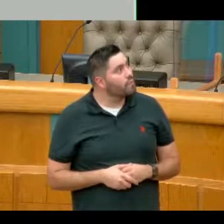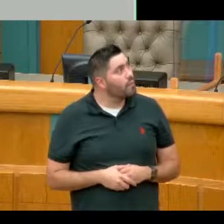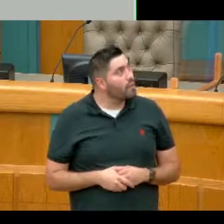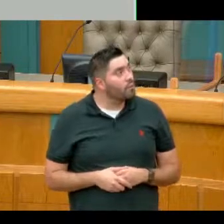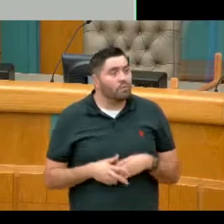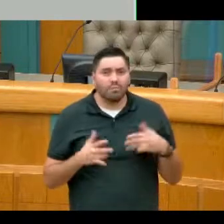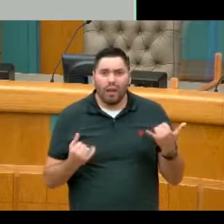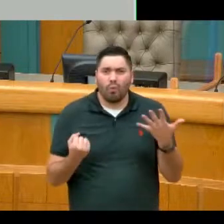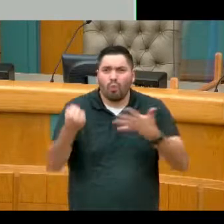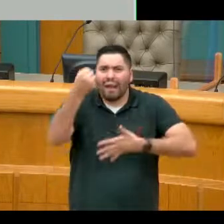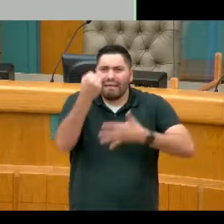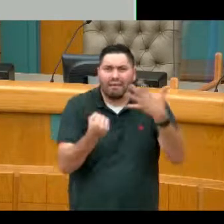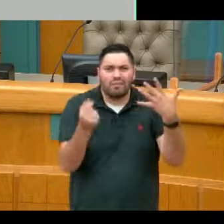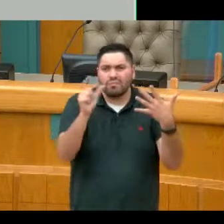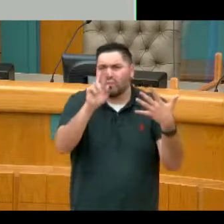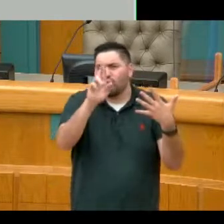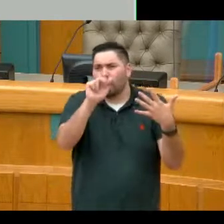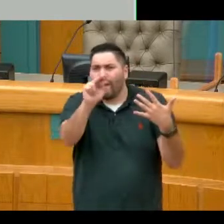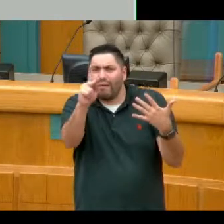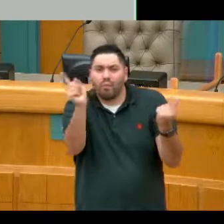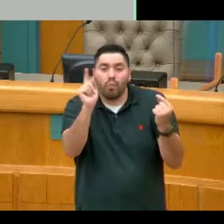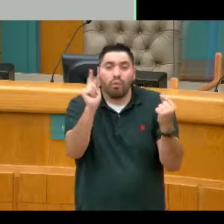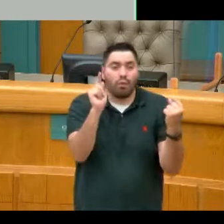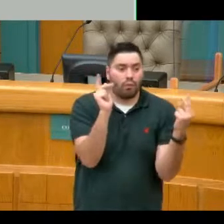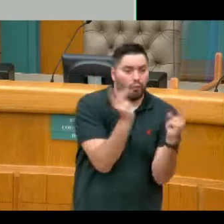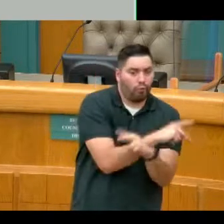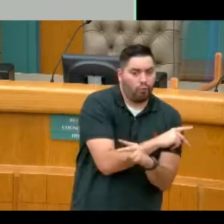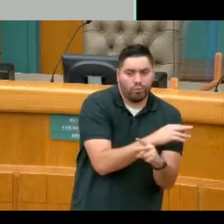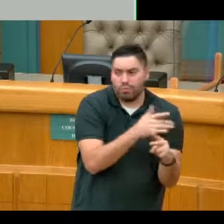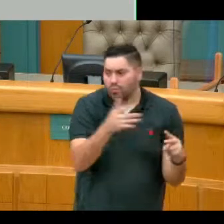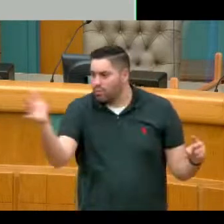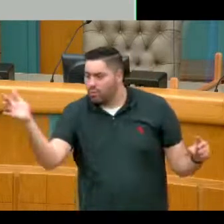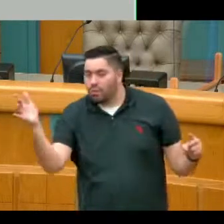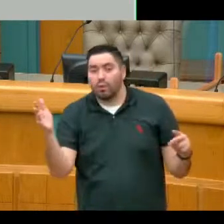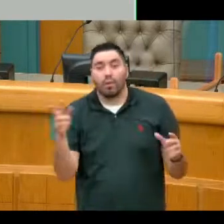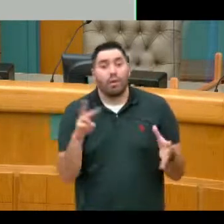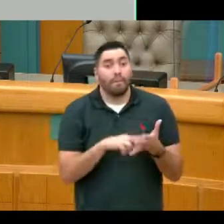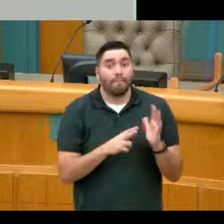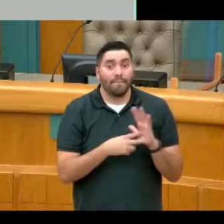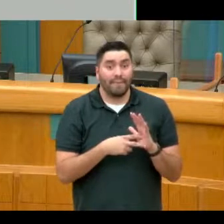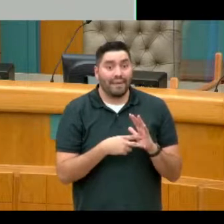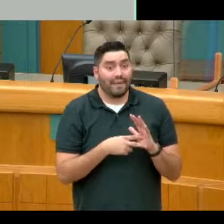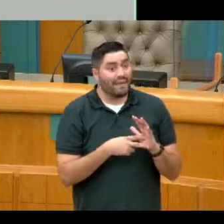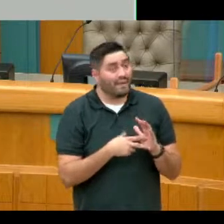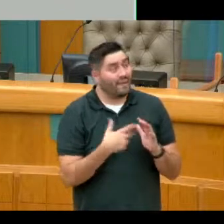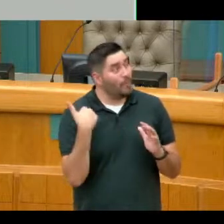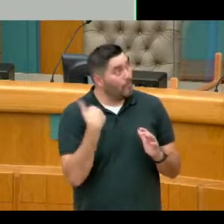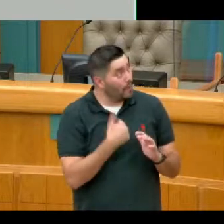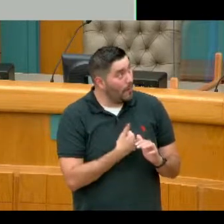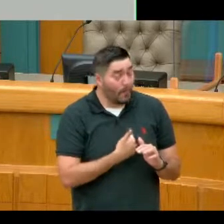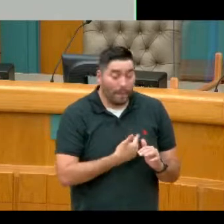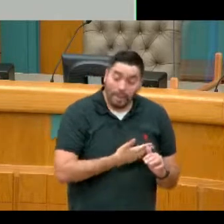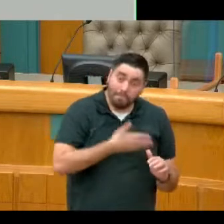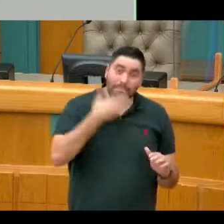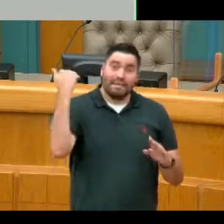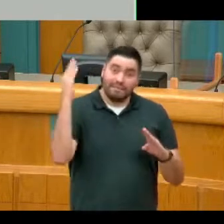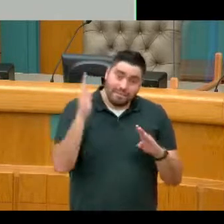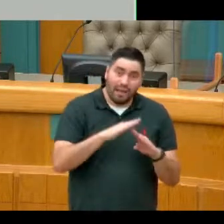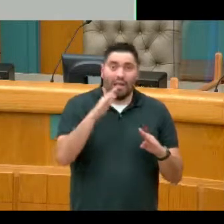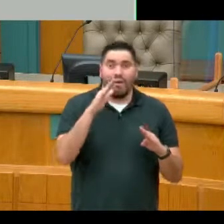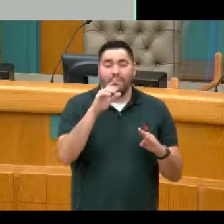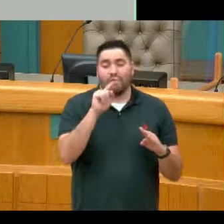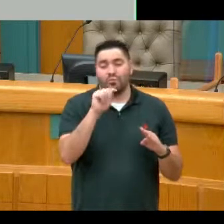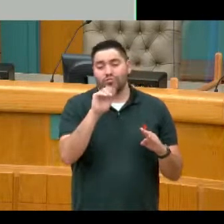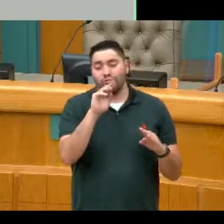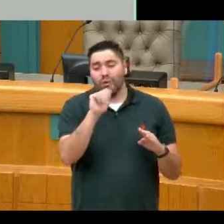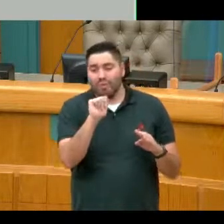not going up as much. So this statewide pattern of increase is being driven by these few places where there's